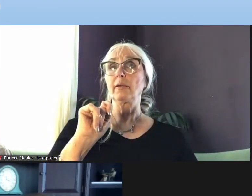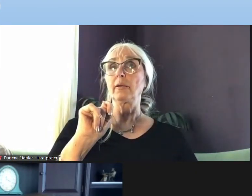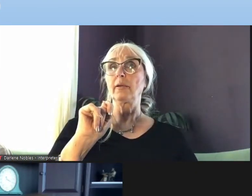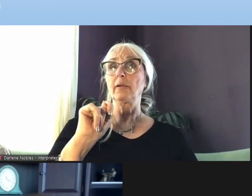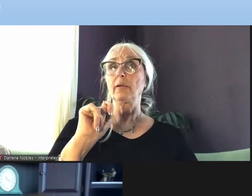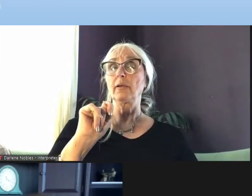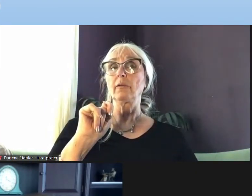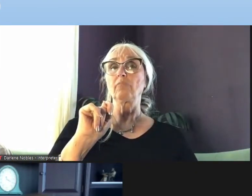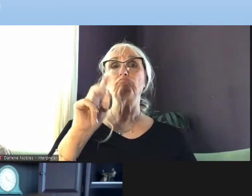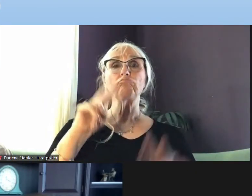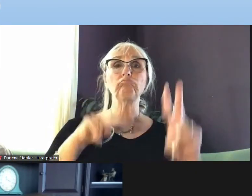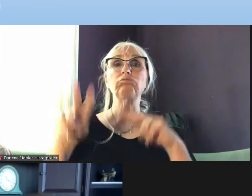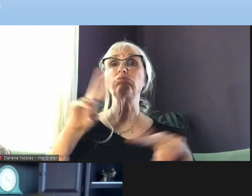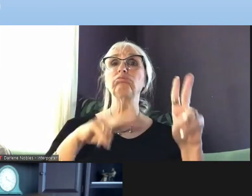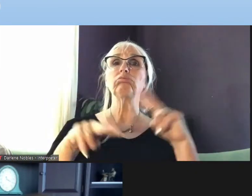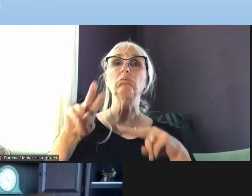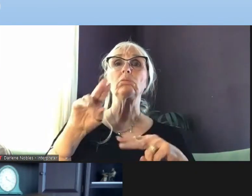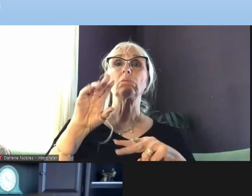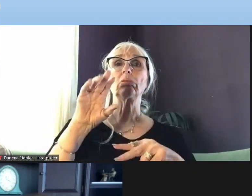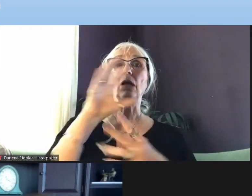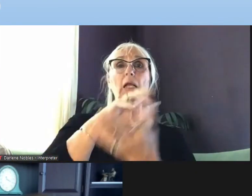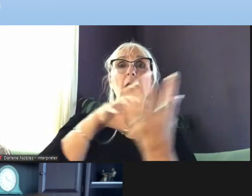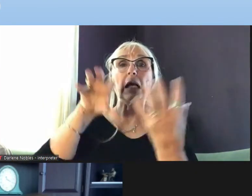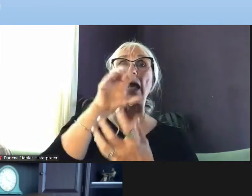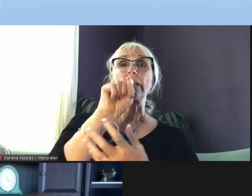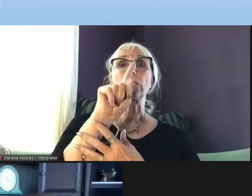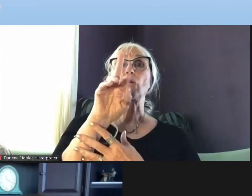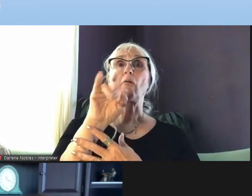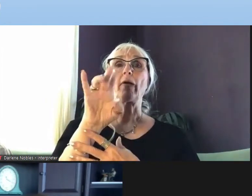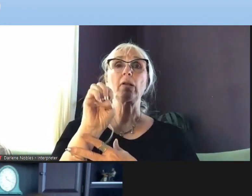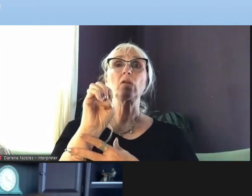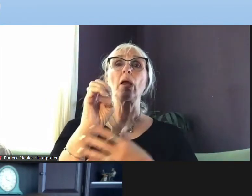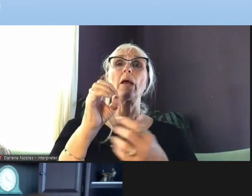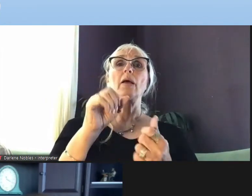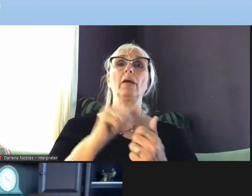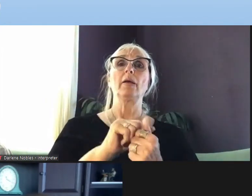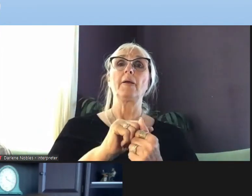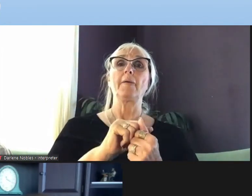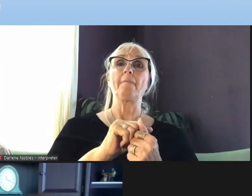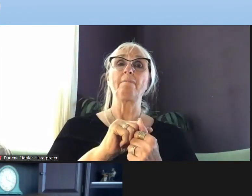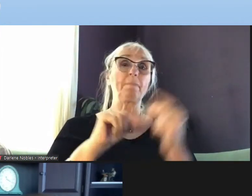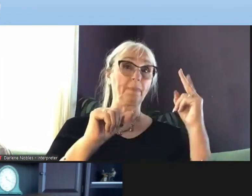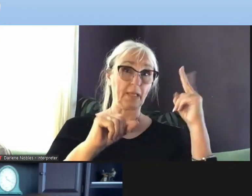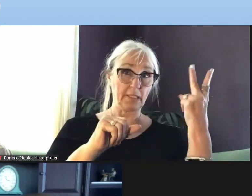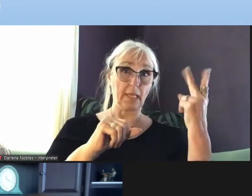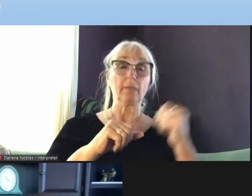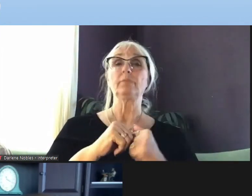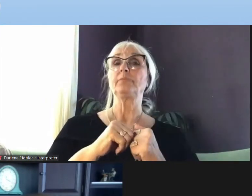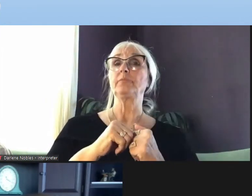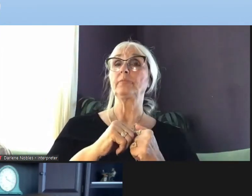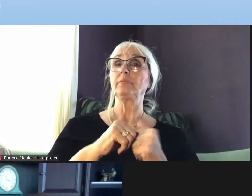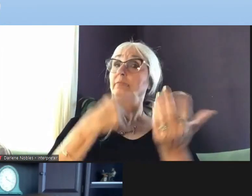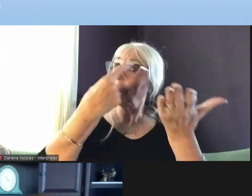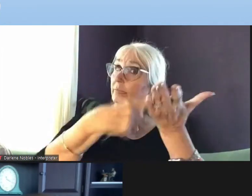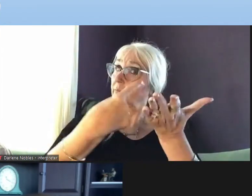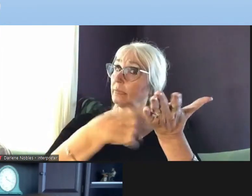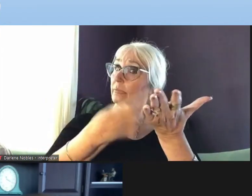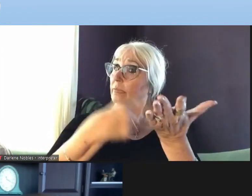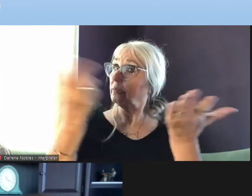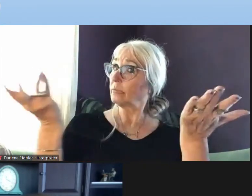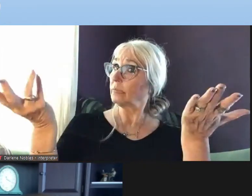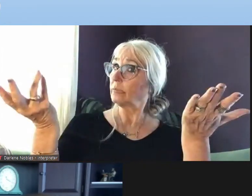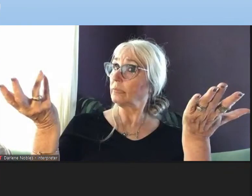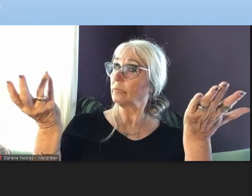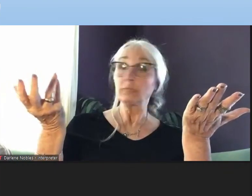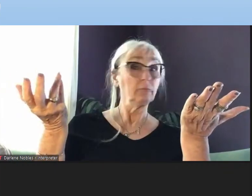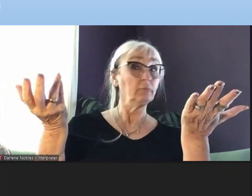explore cloud storage with Backblaze. Second. Okay, I have motion second. Any other discussion? No other